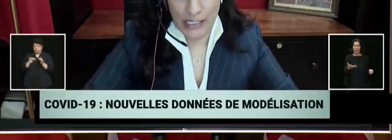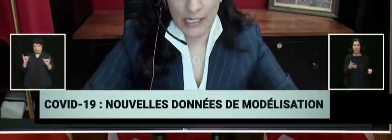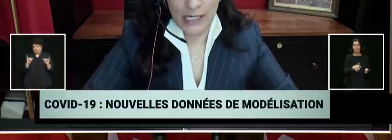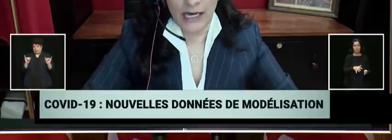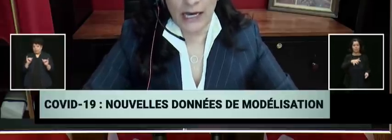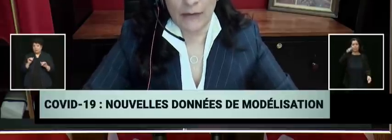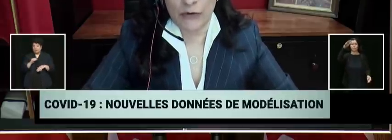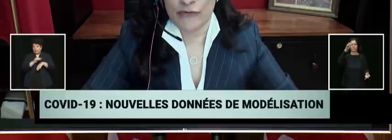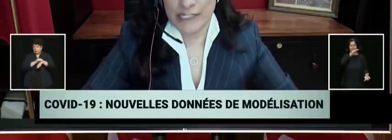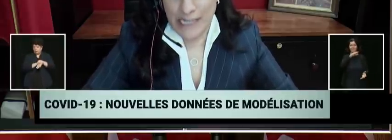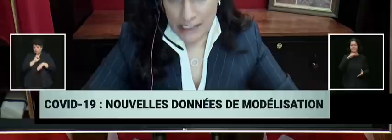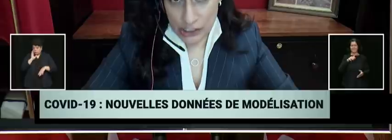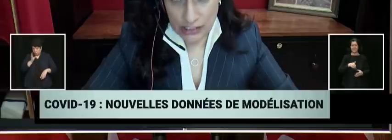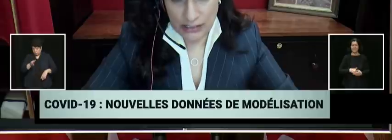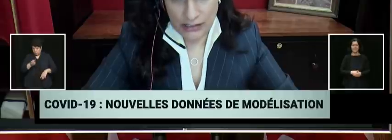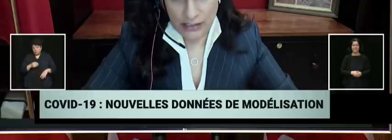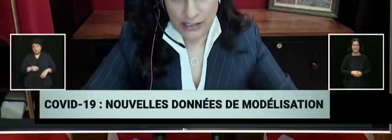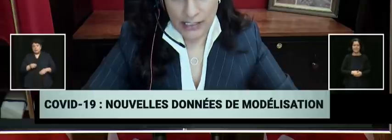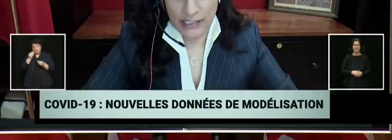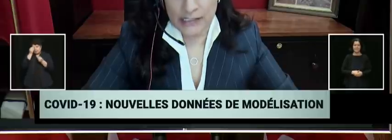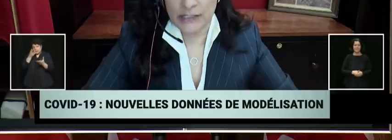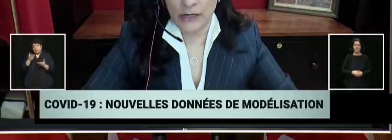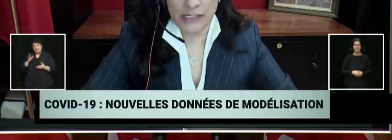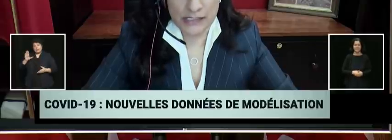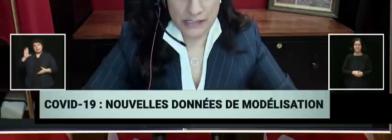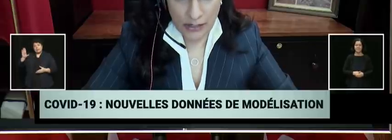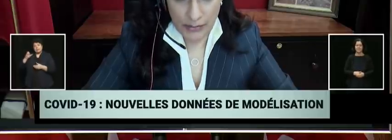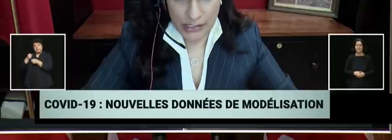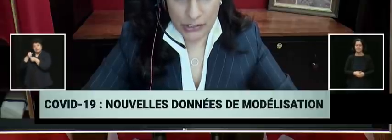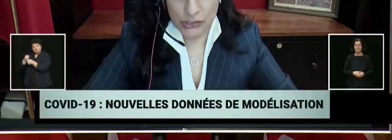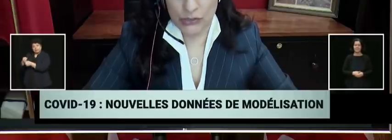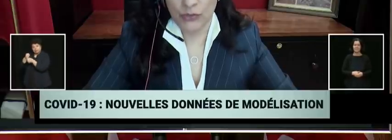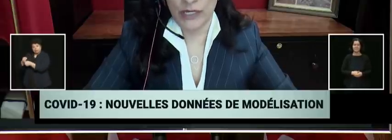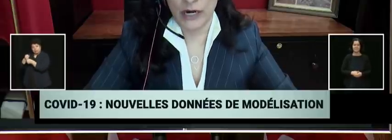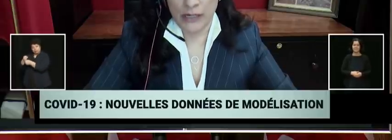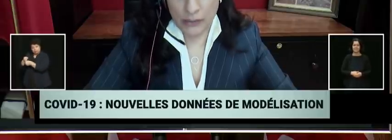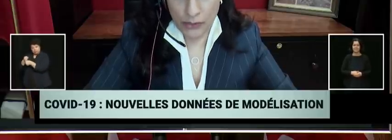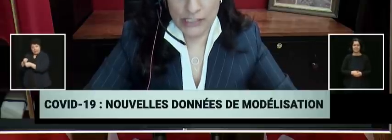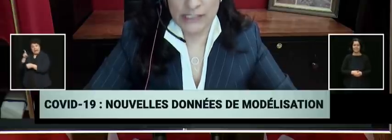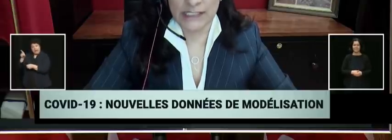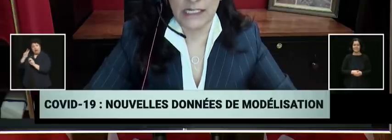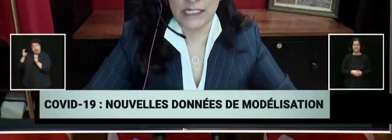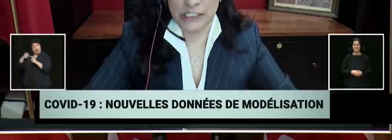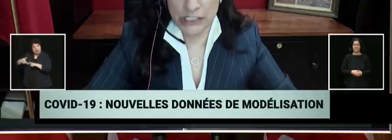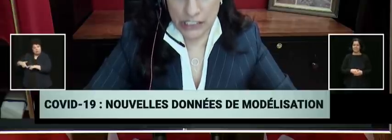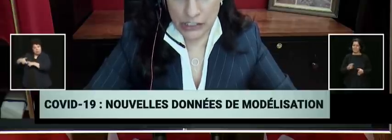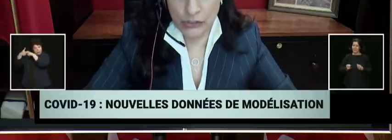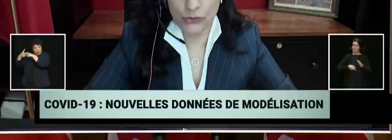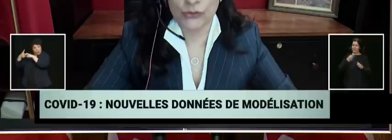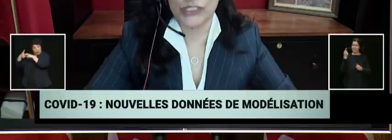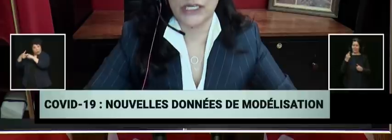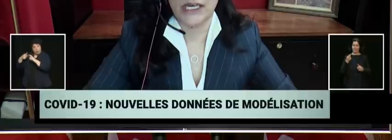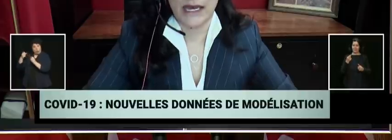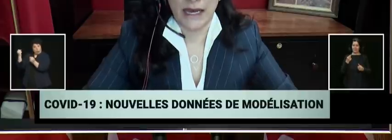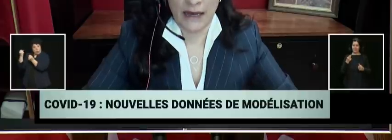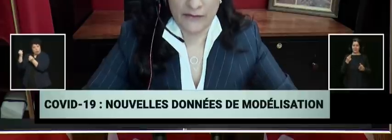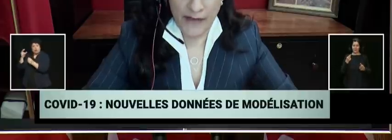temporary reduction. It's not a stoppage. So we are going to see